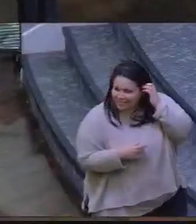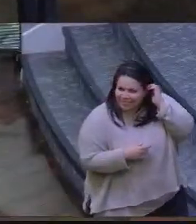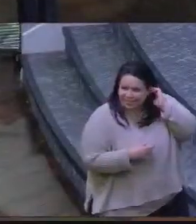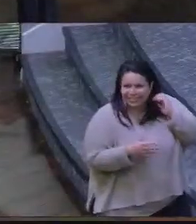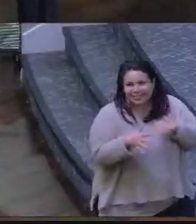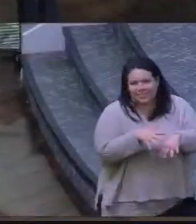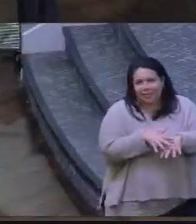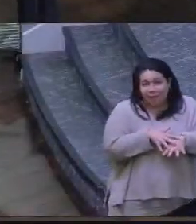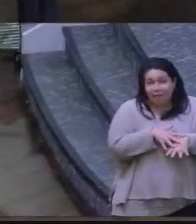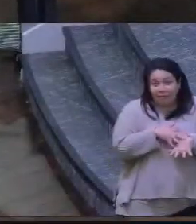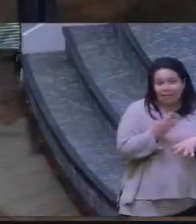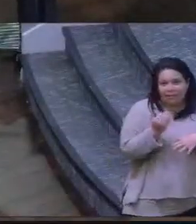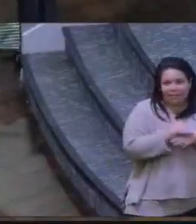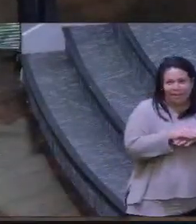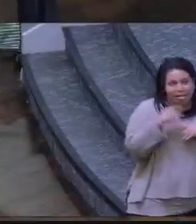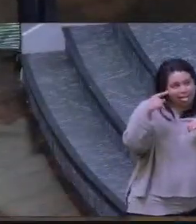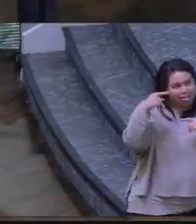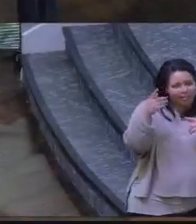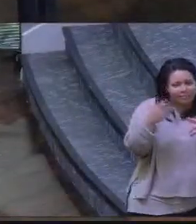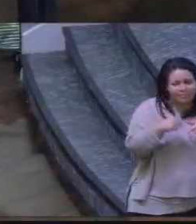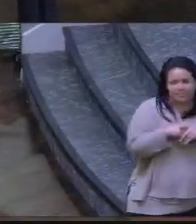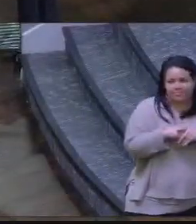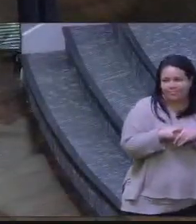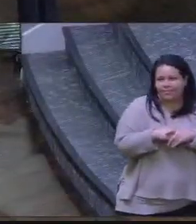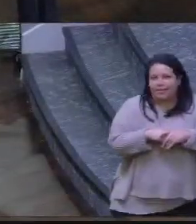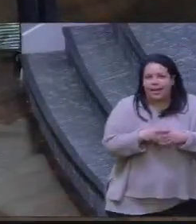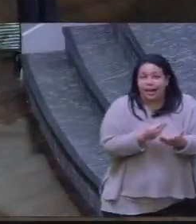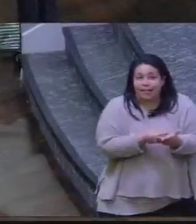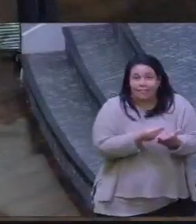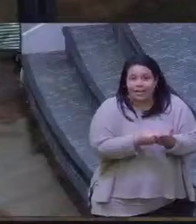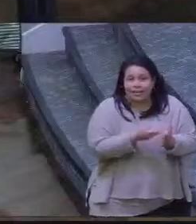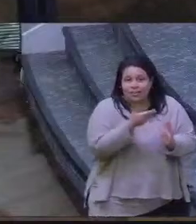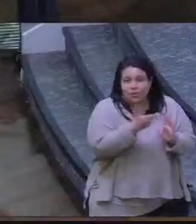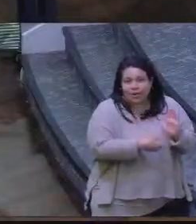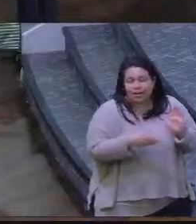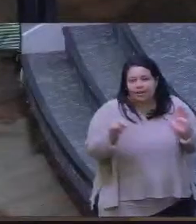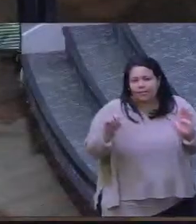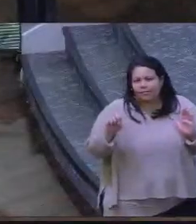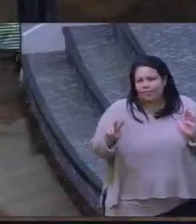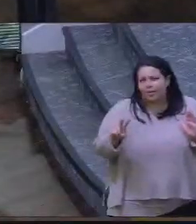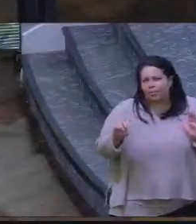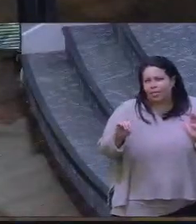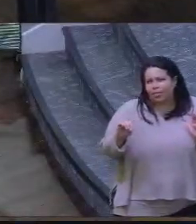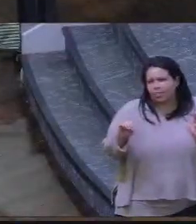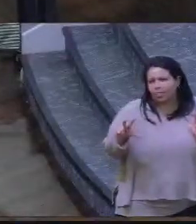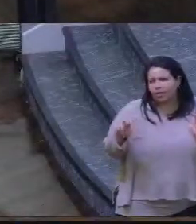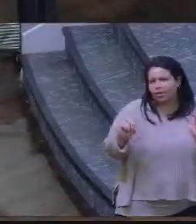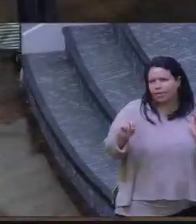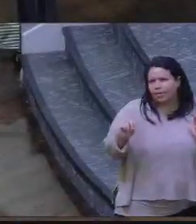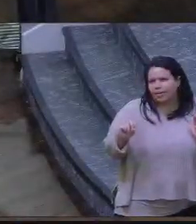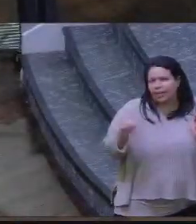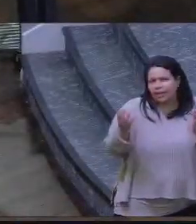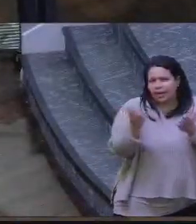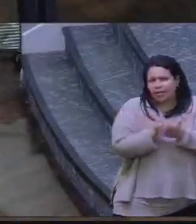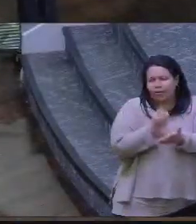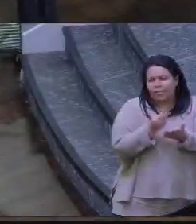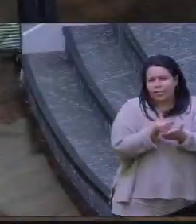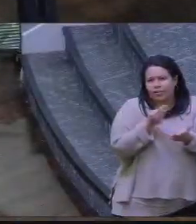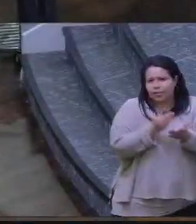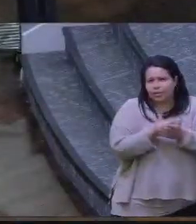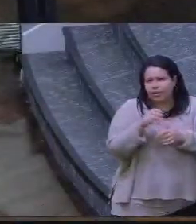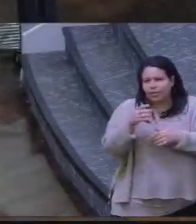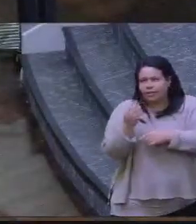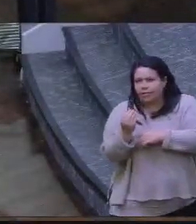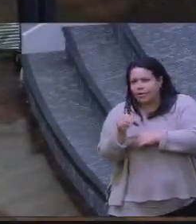Yep, there we go. All right, you have before you the financials as of November 30th. Our actual revenues were $14.8